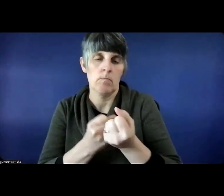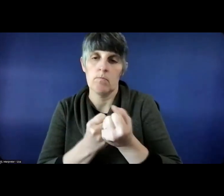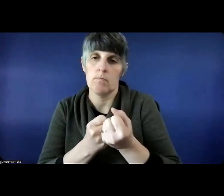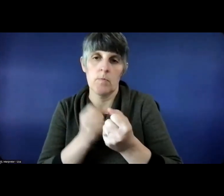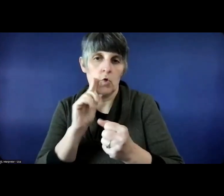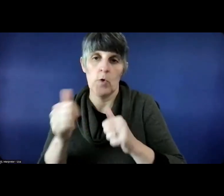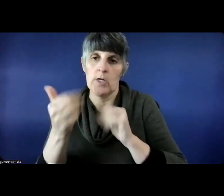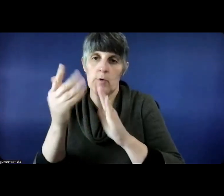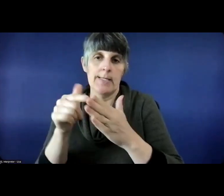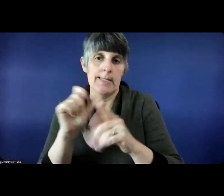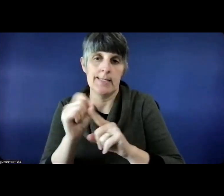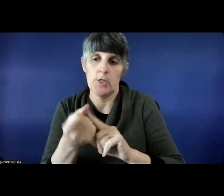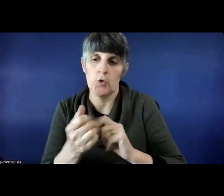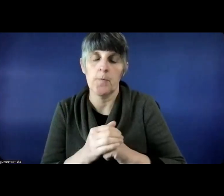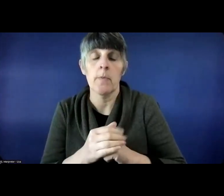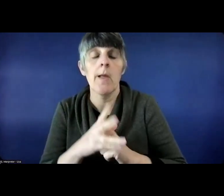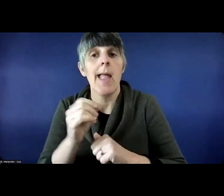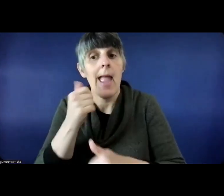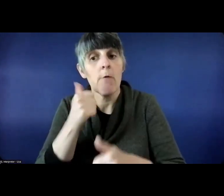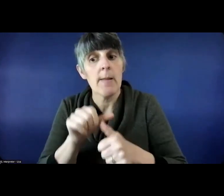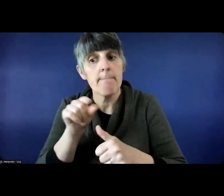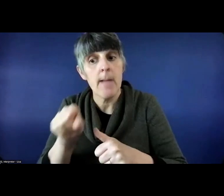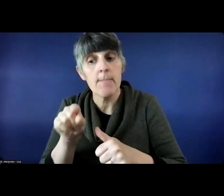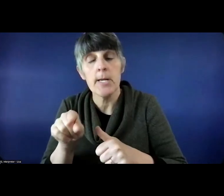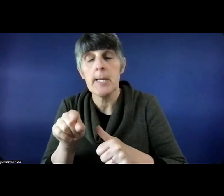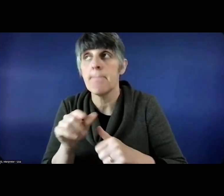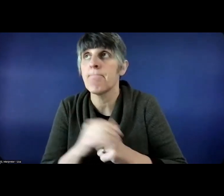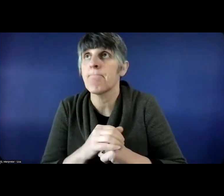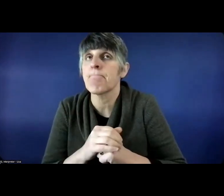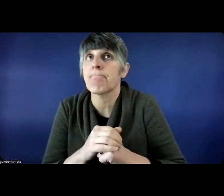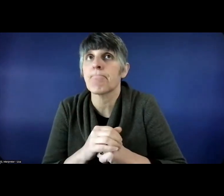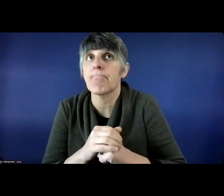to address this issue. I remember him being